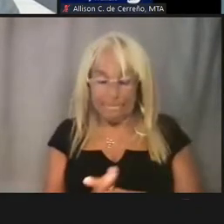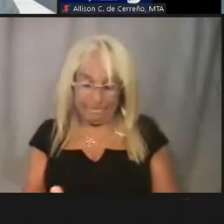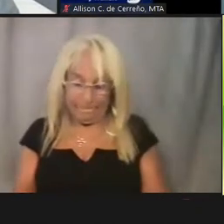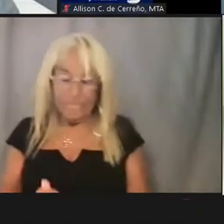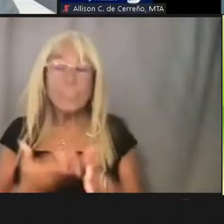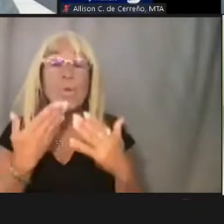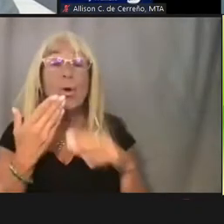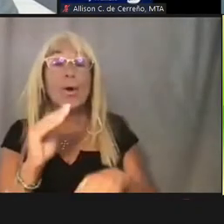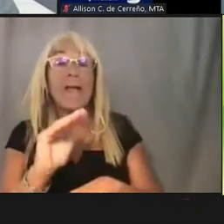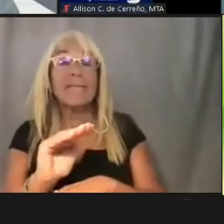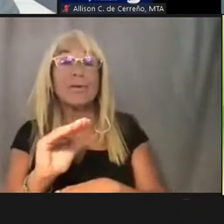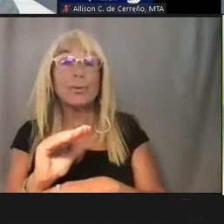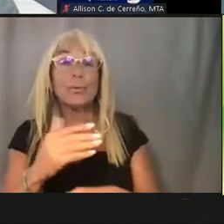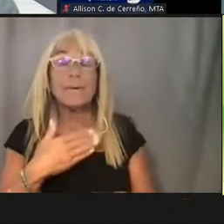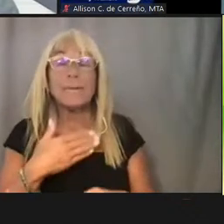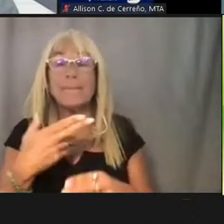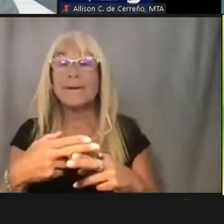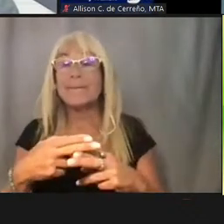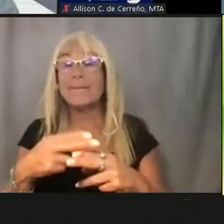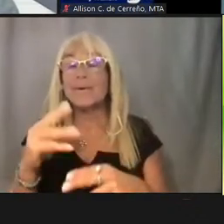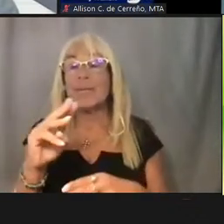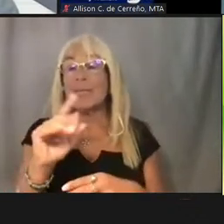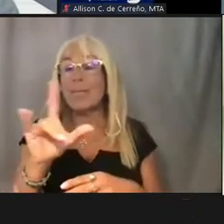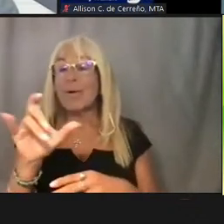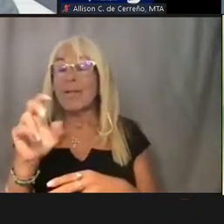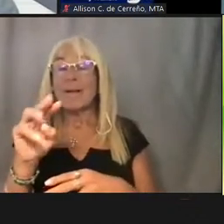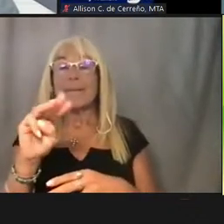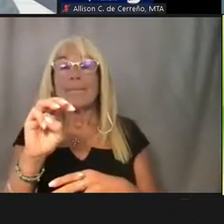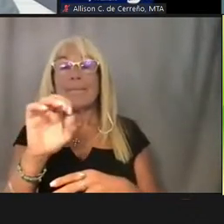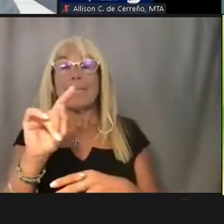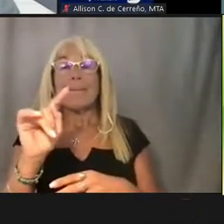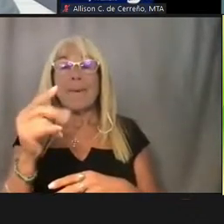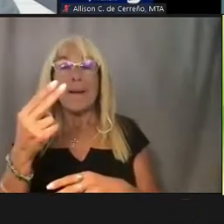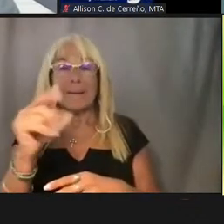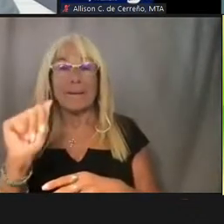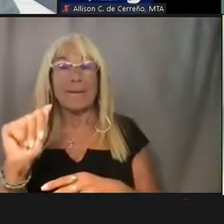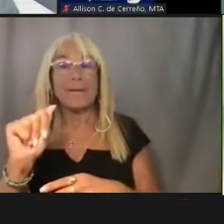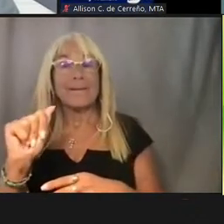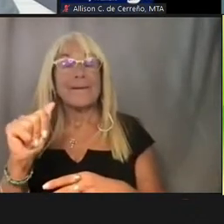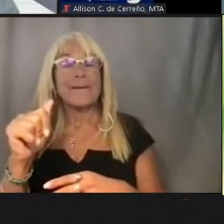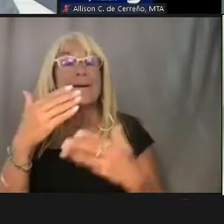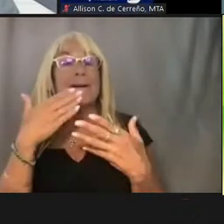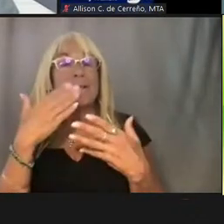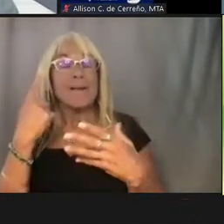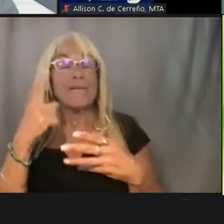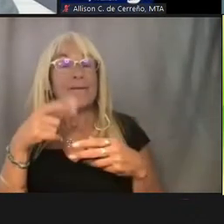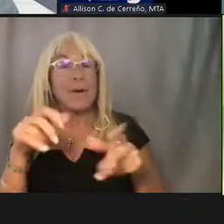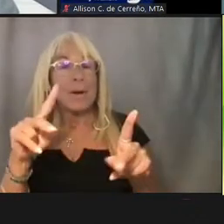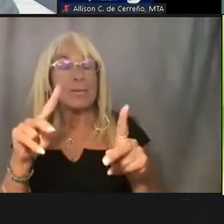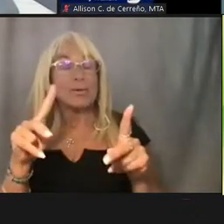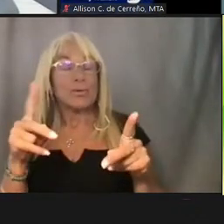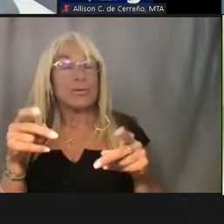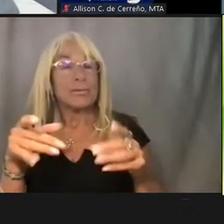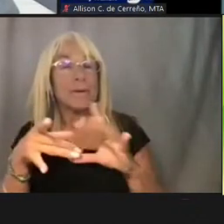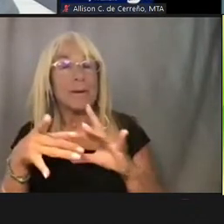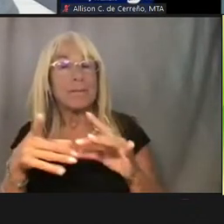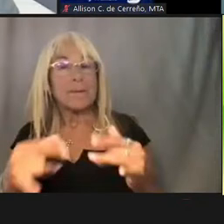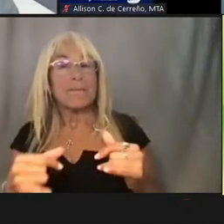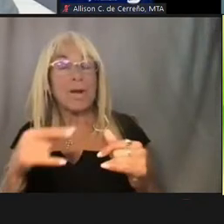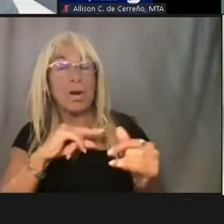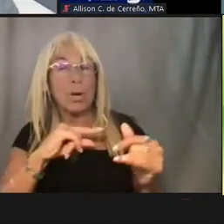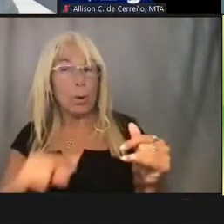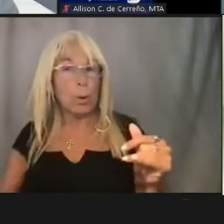good afternoon my name is and I want to thank you for the opportunity to provide comments today I'm a queen's resident and I'm here to show